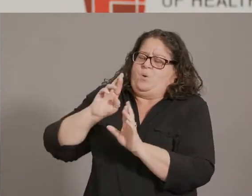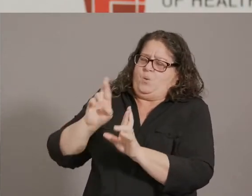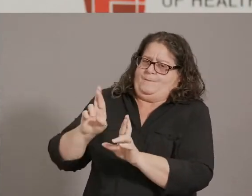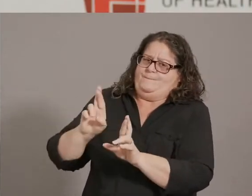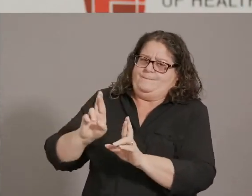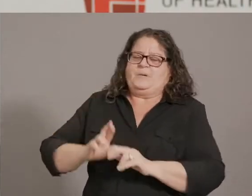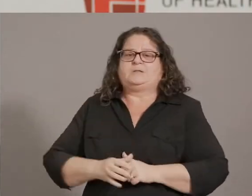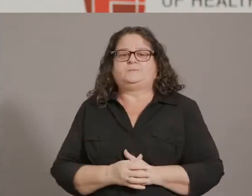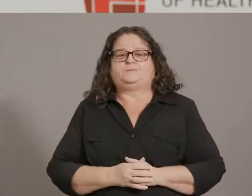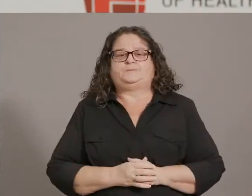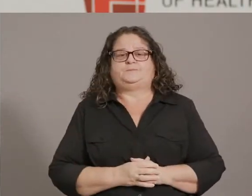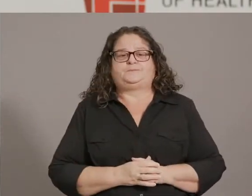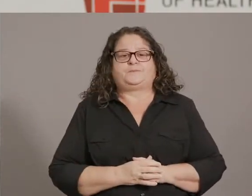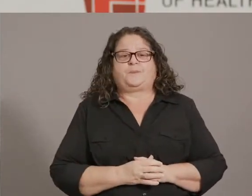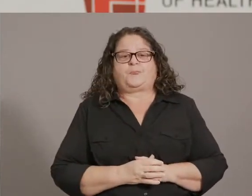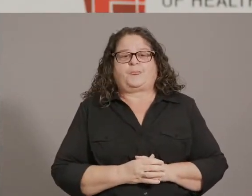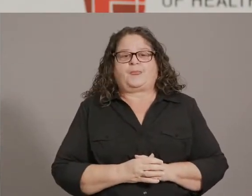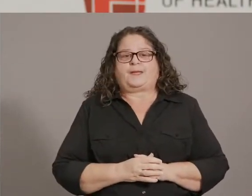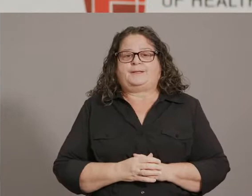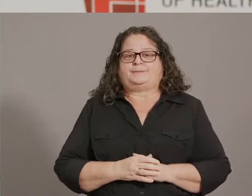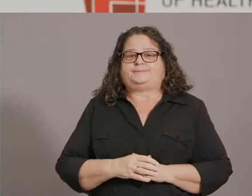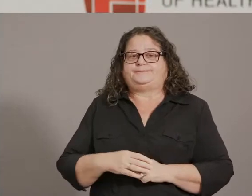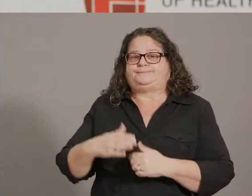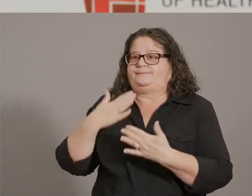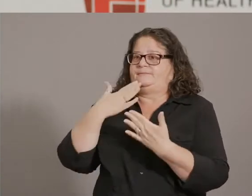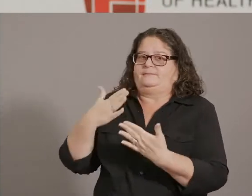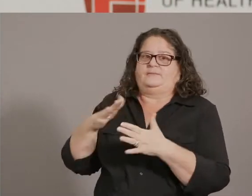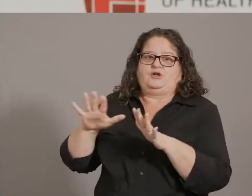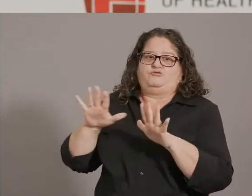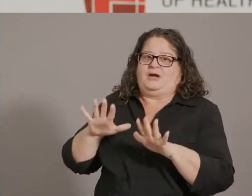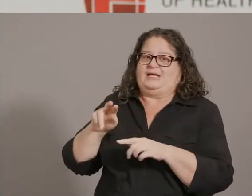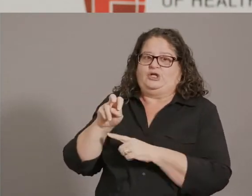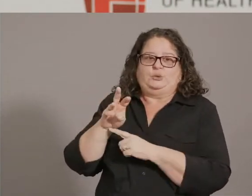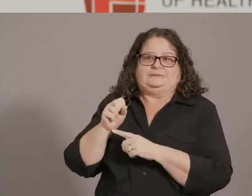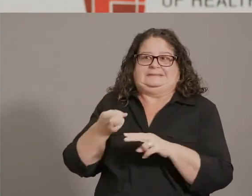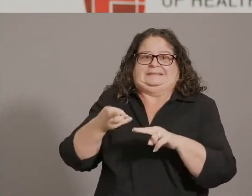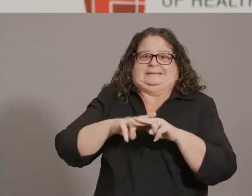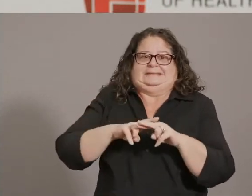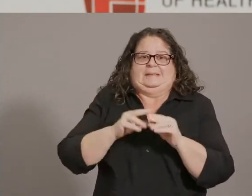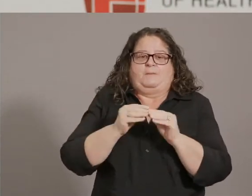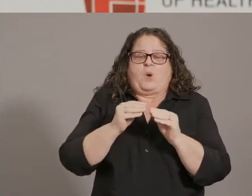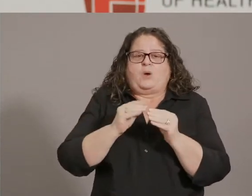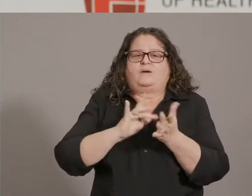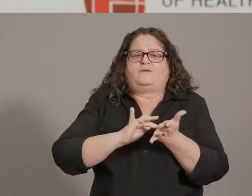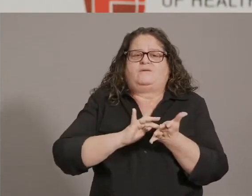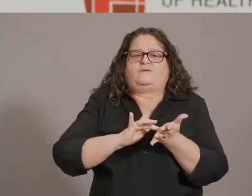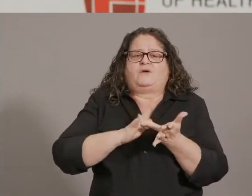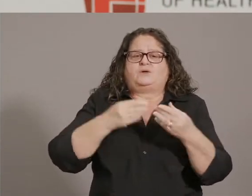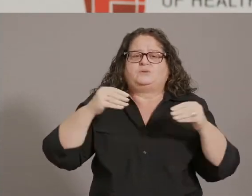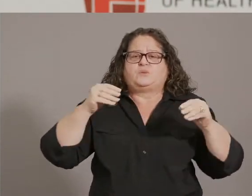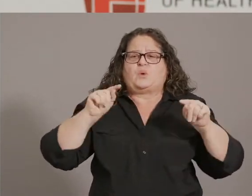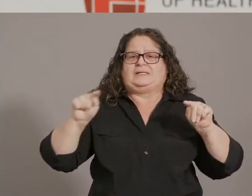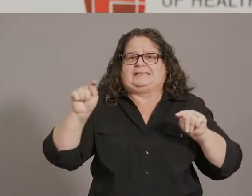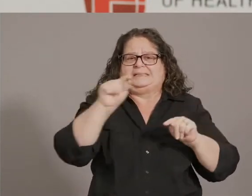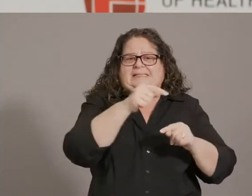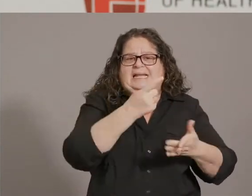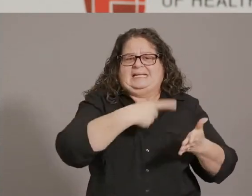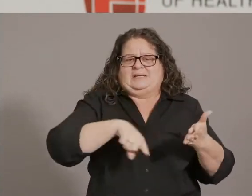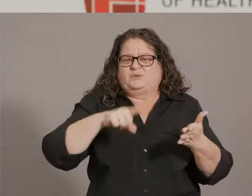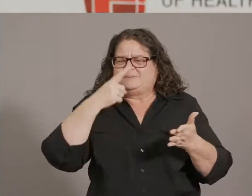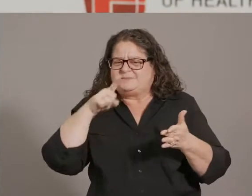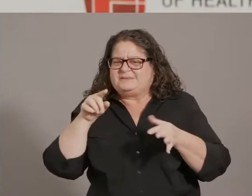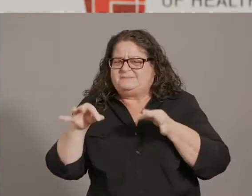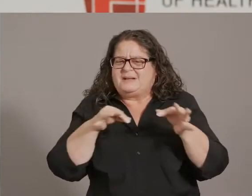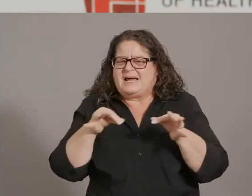there being an increase with the retail pharmacy program next week. Can you talk a little bit more about that? How many